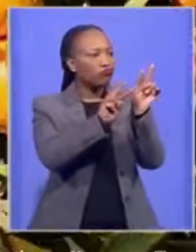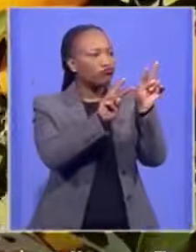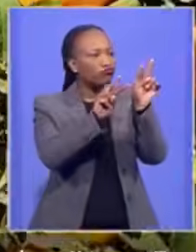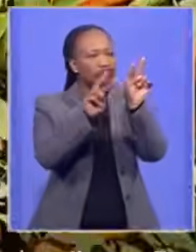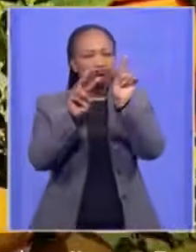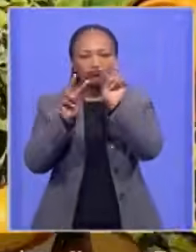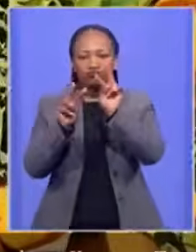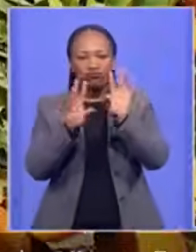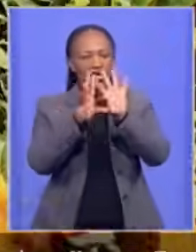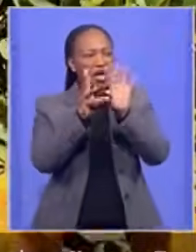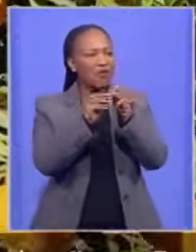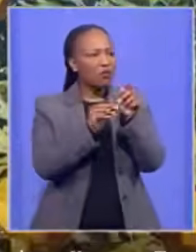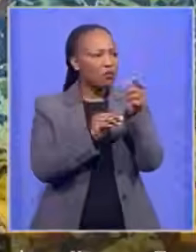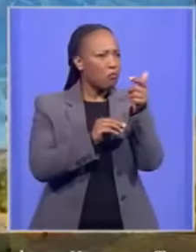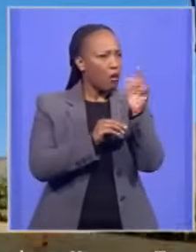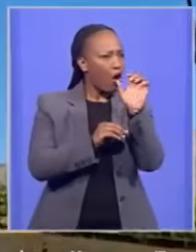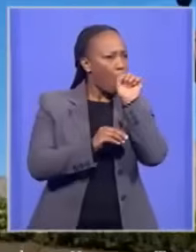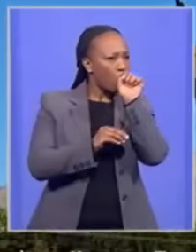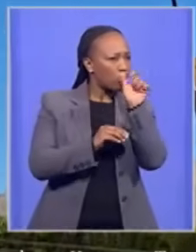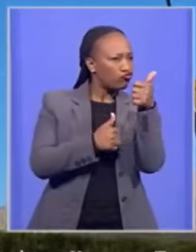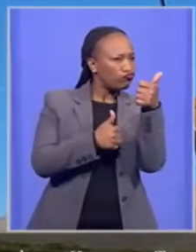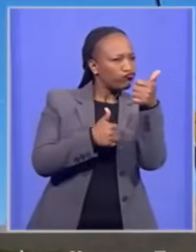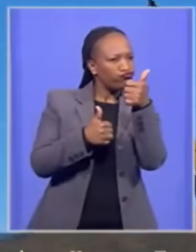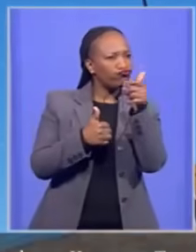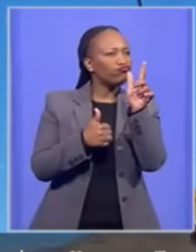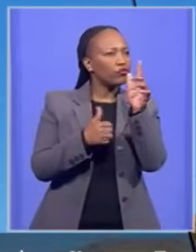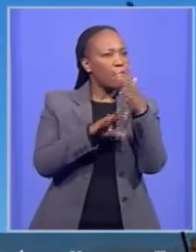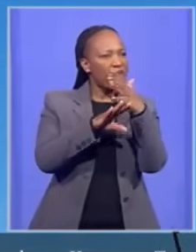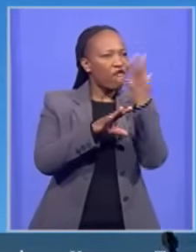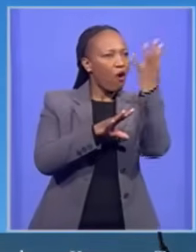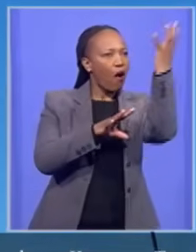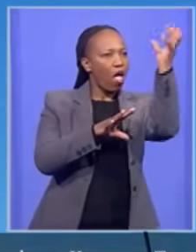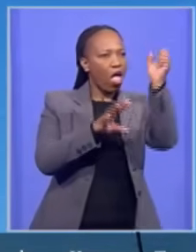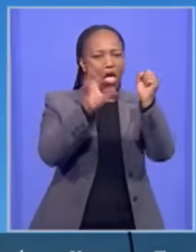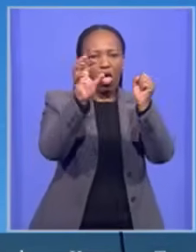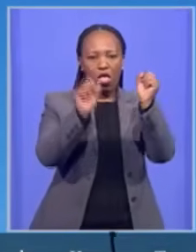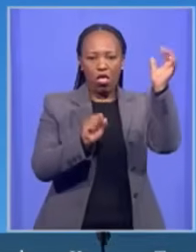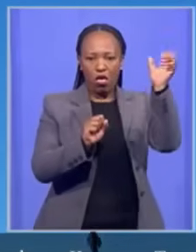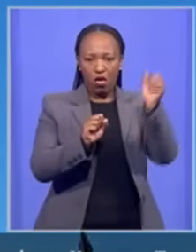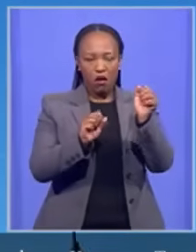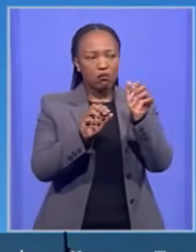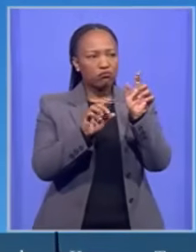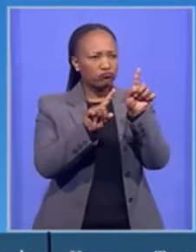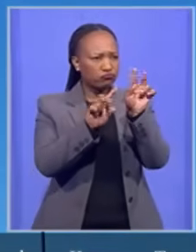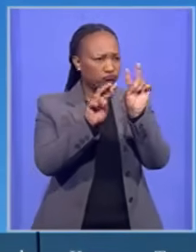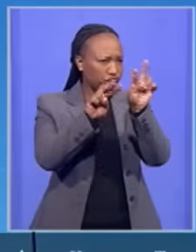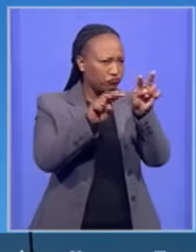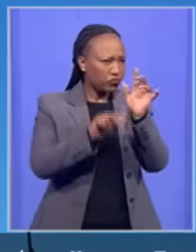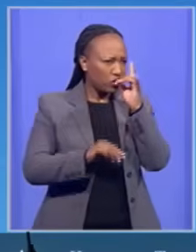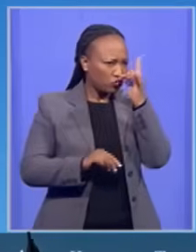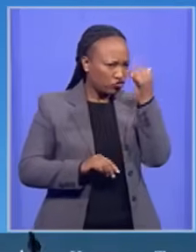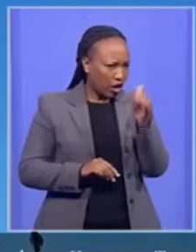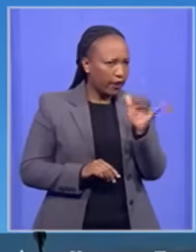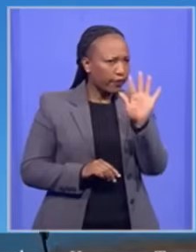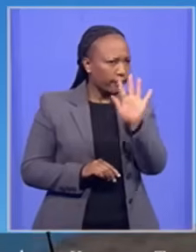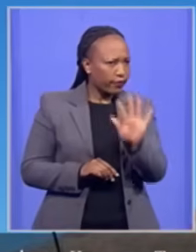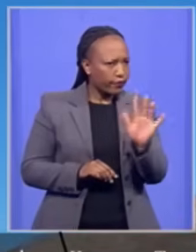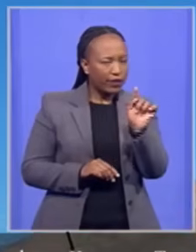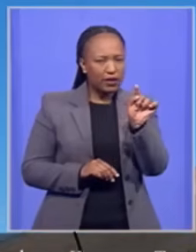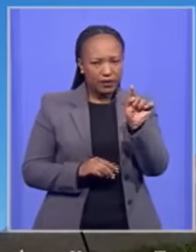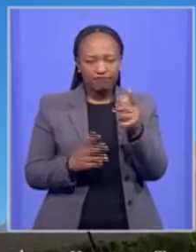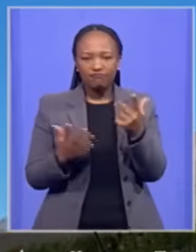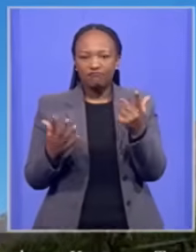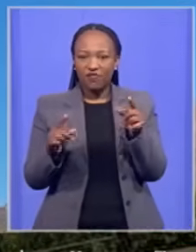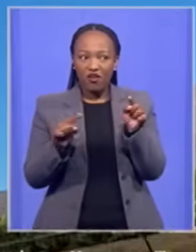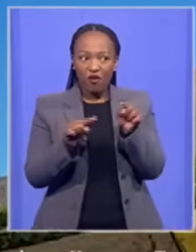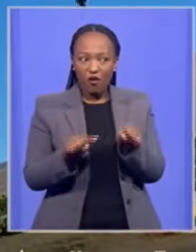ditšediso di eme ka dikgodiswantse di le ka gona ge ntse re ba checka ba lebelela gore na balemi